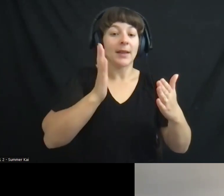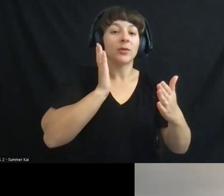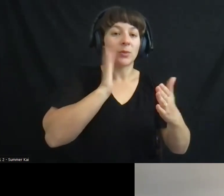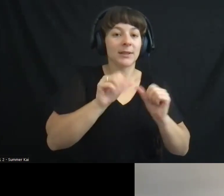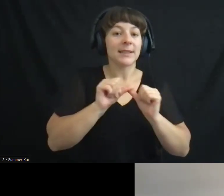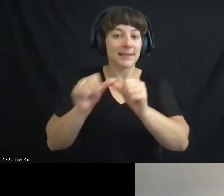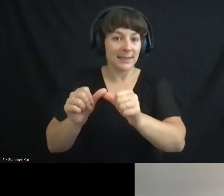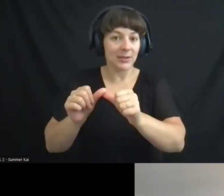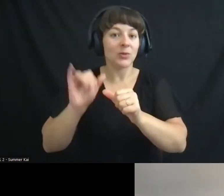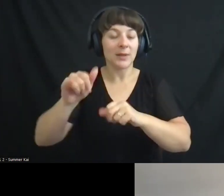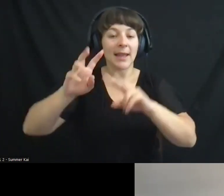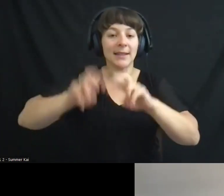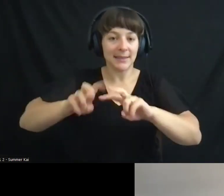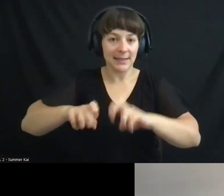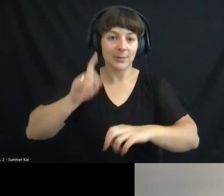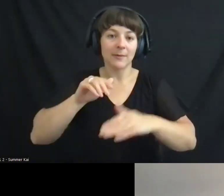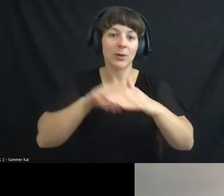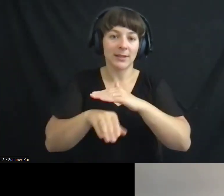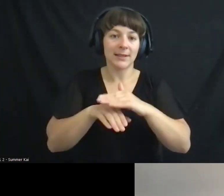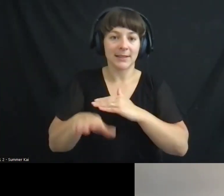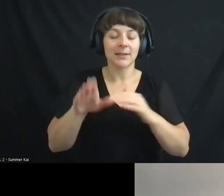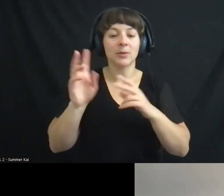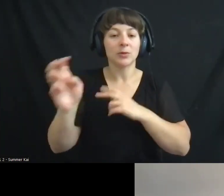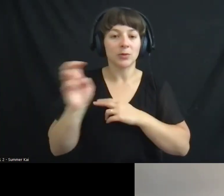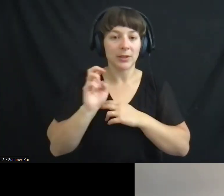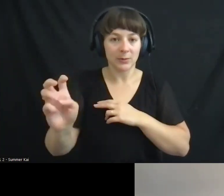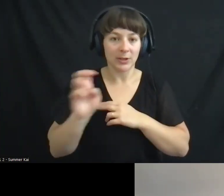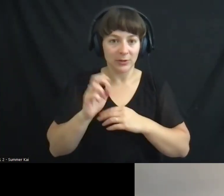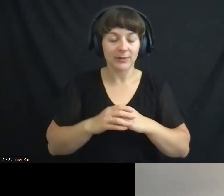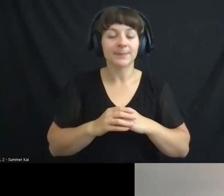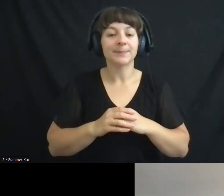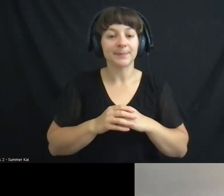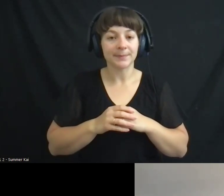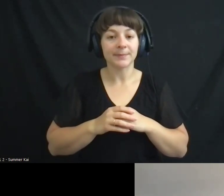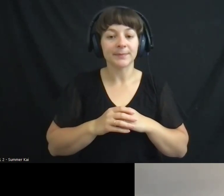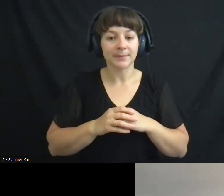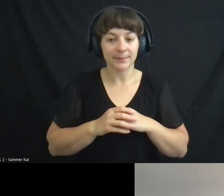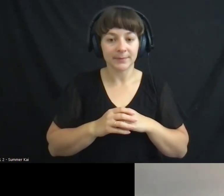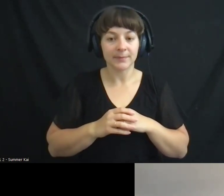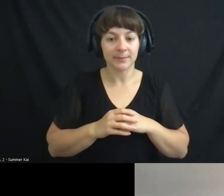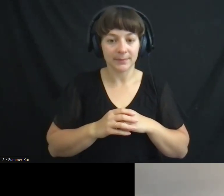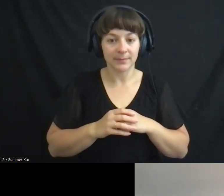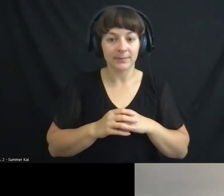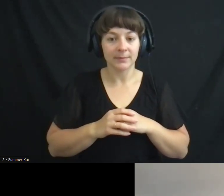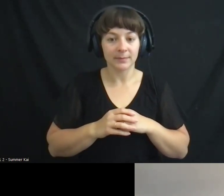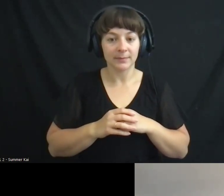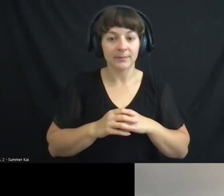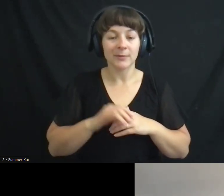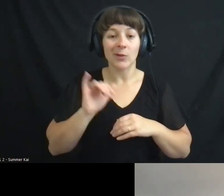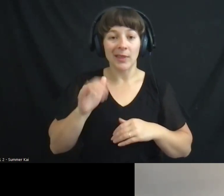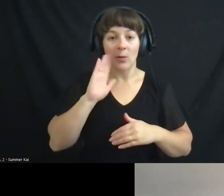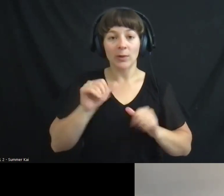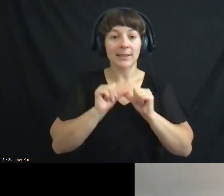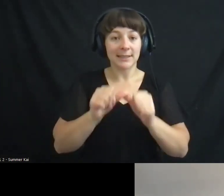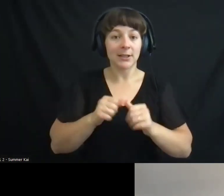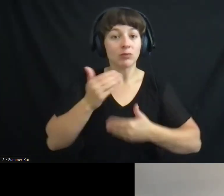funding assessment for accessible transportation. So that too is moving